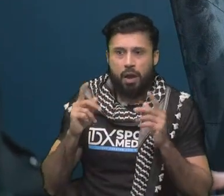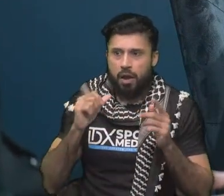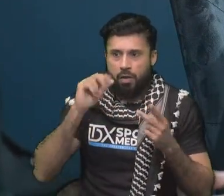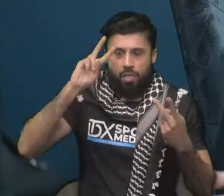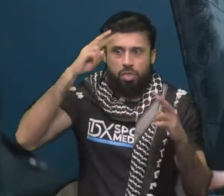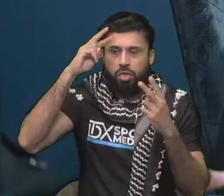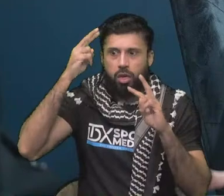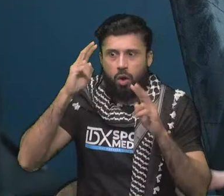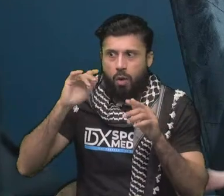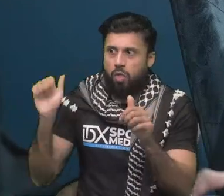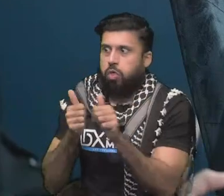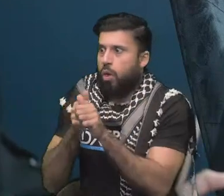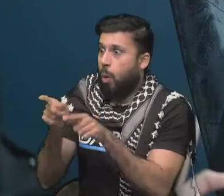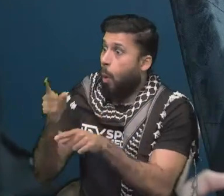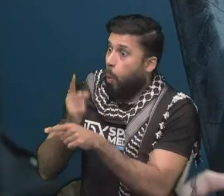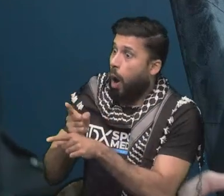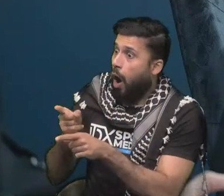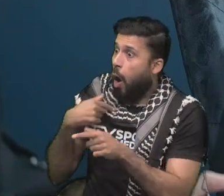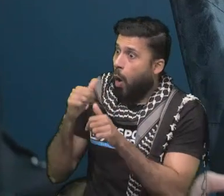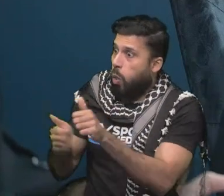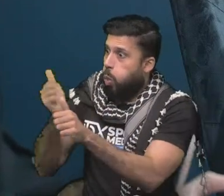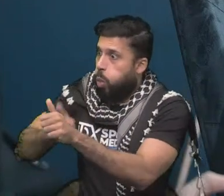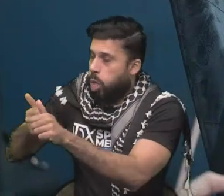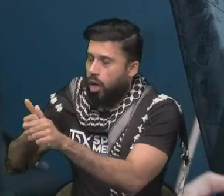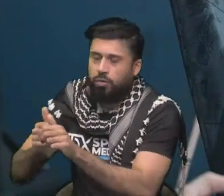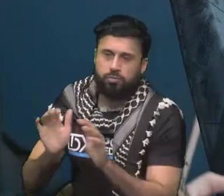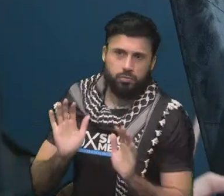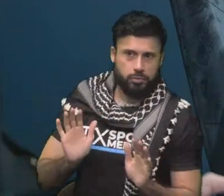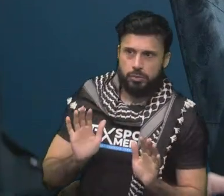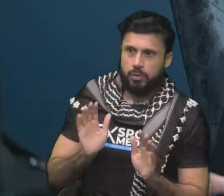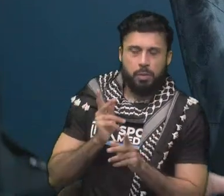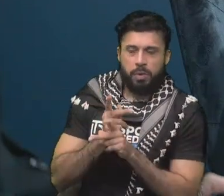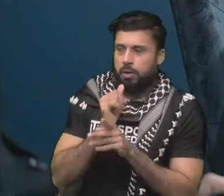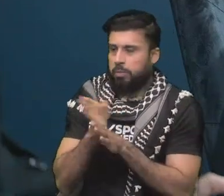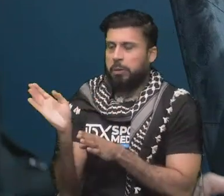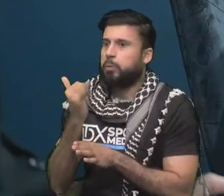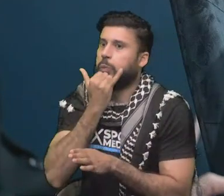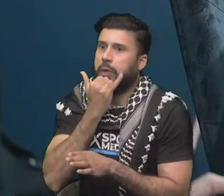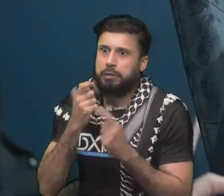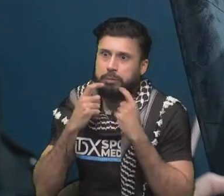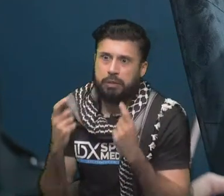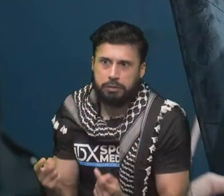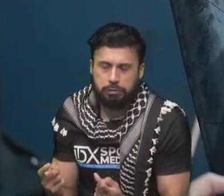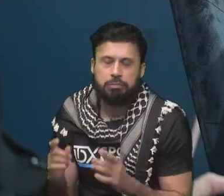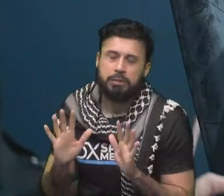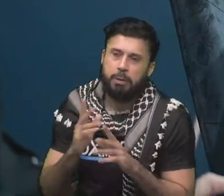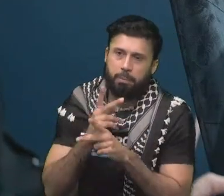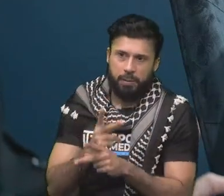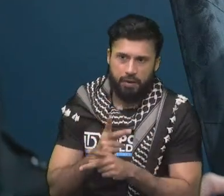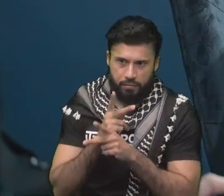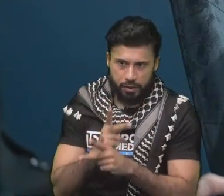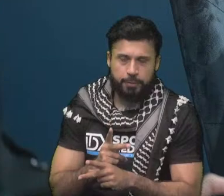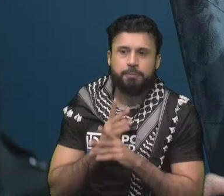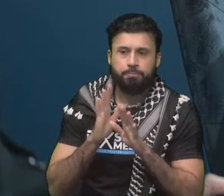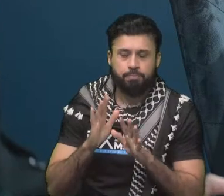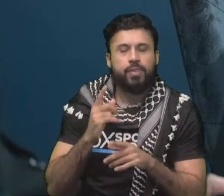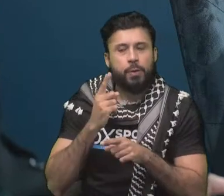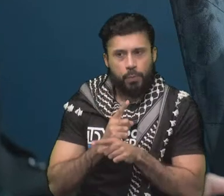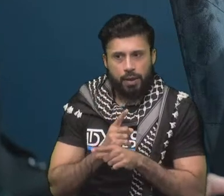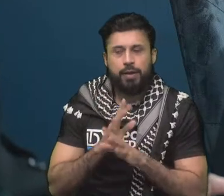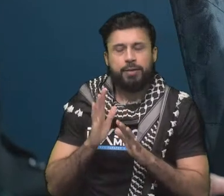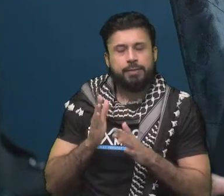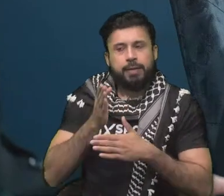like sometimes your friends and your peers, like what we call it today an echo chamber. You're looking for validation